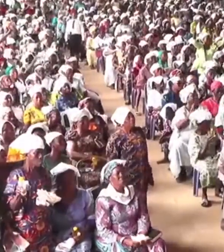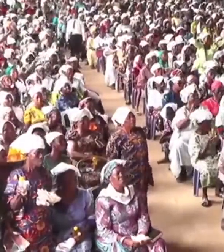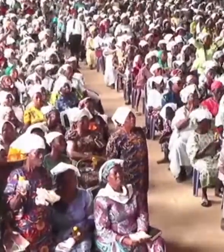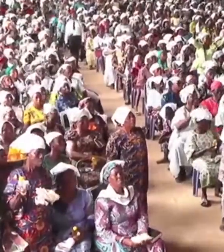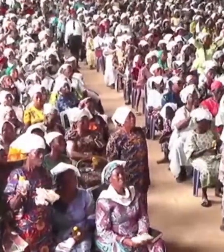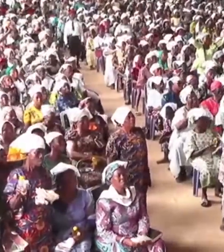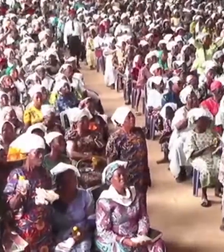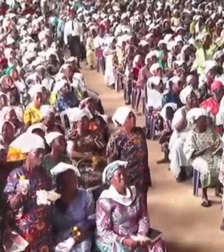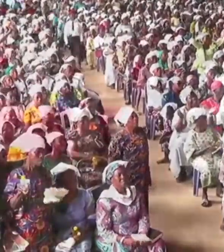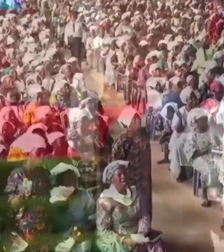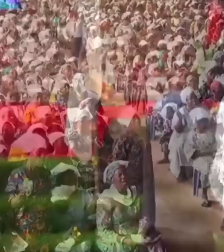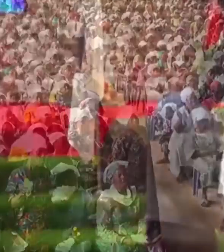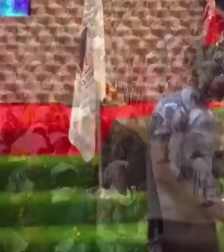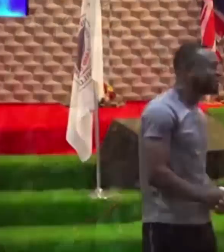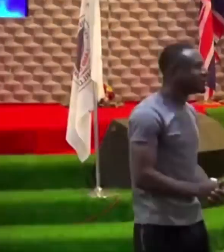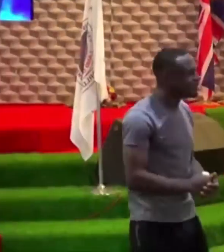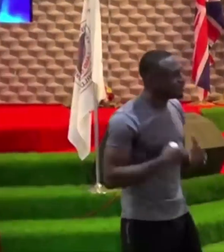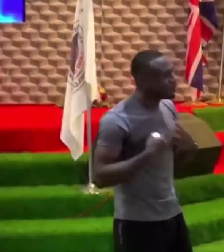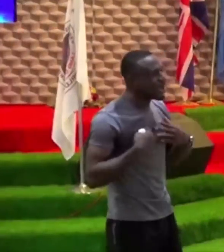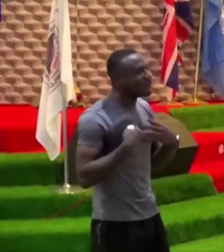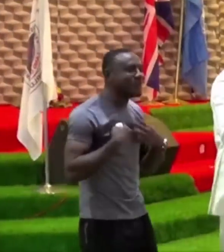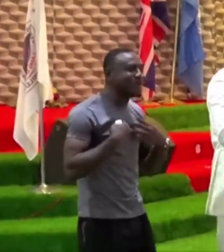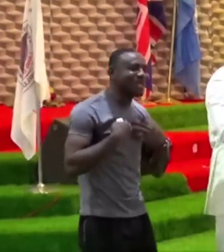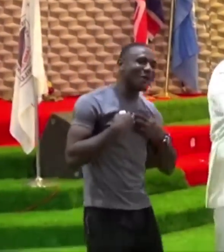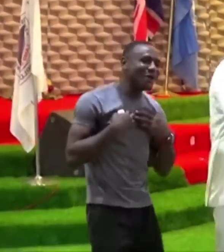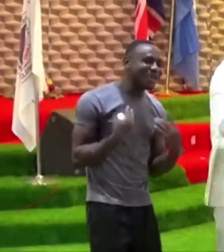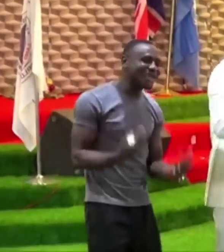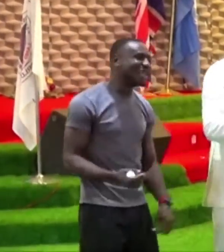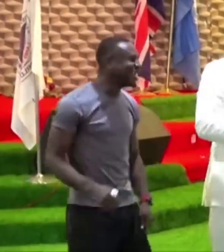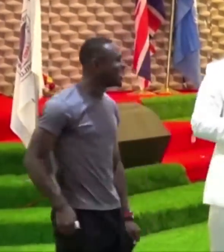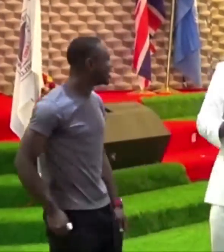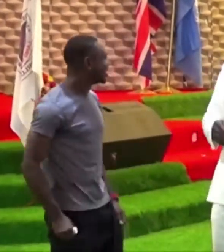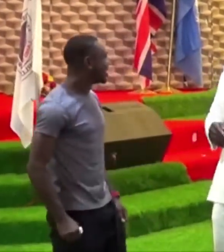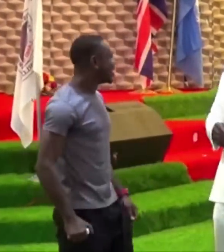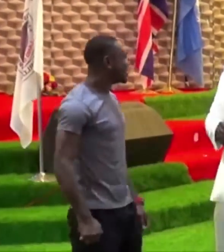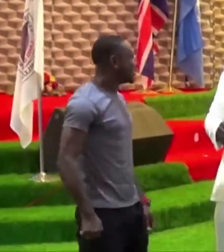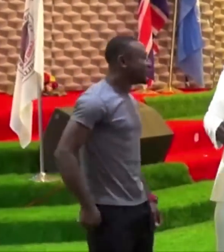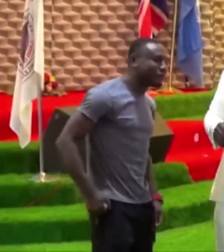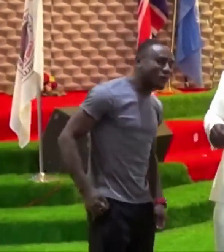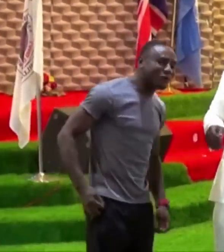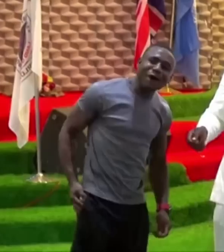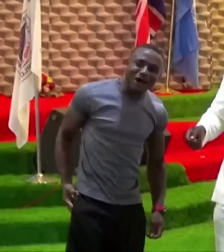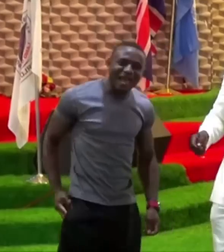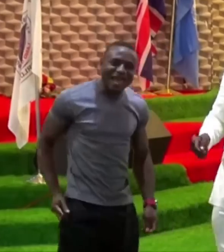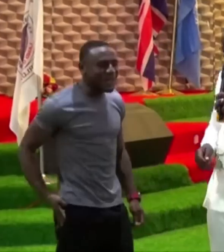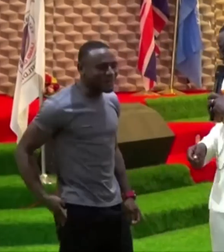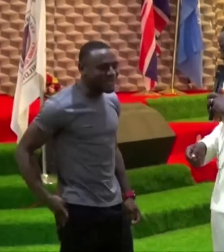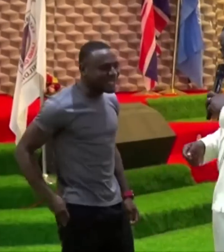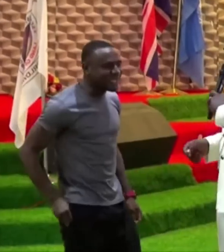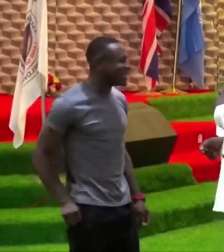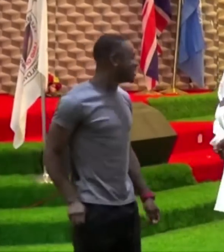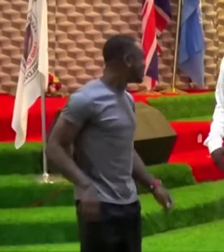won ne ko sa ye lo oke aye fun mi lo ke won so ko fole